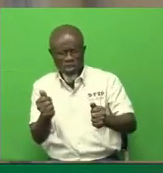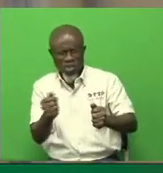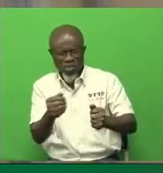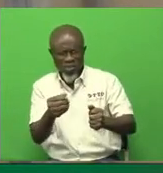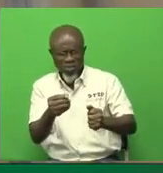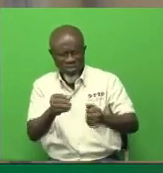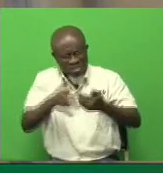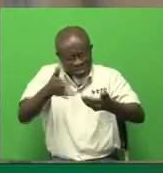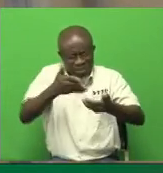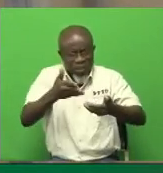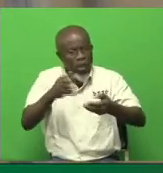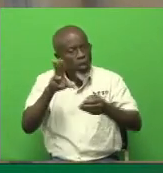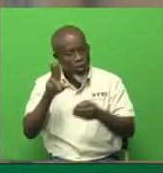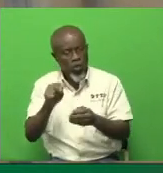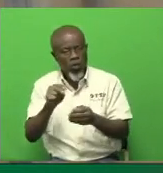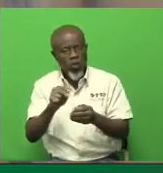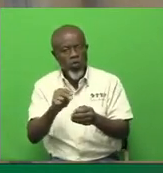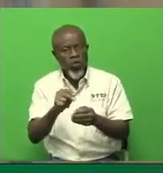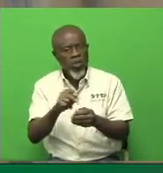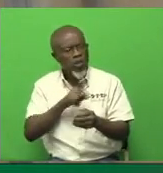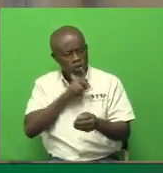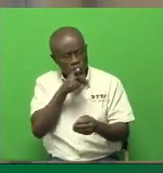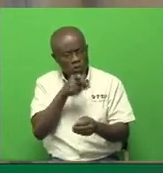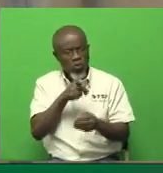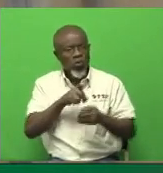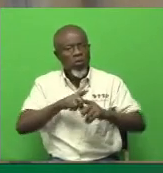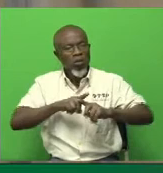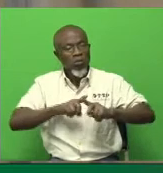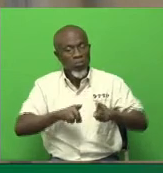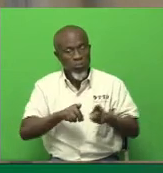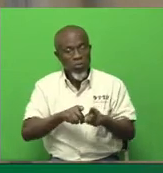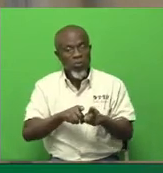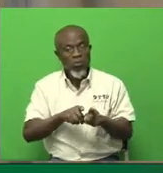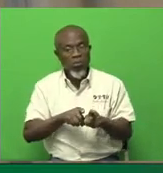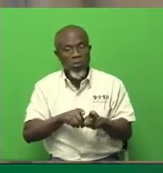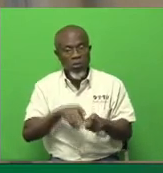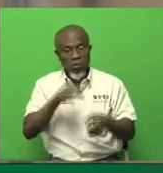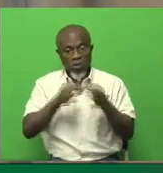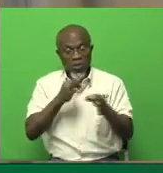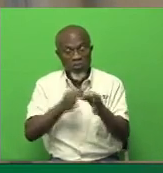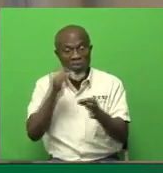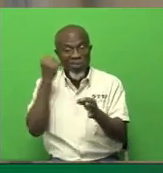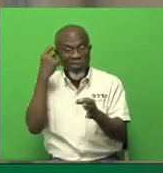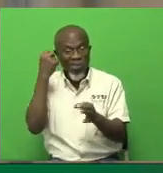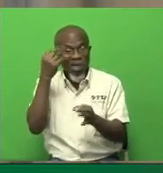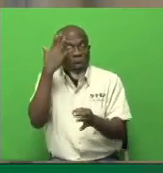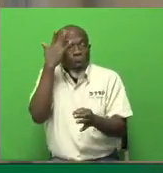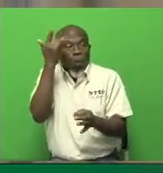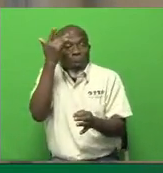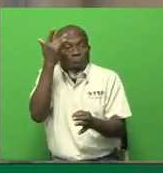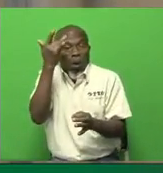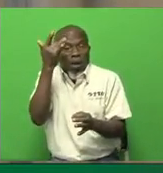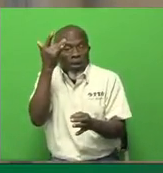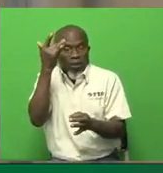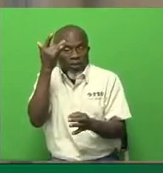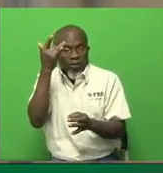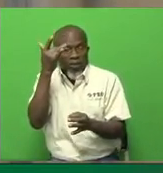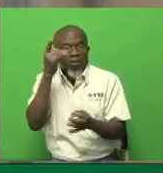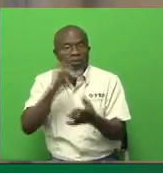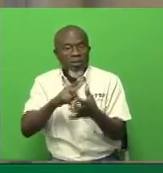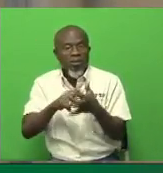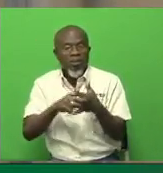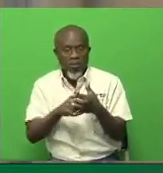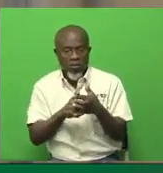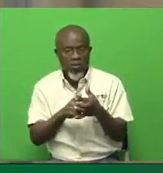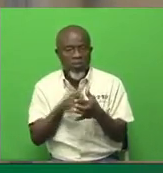increases even if one understands the reason behind them and why it is done Madam